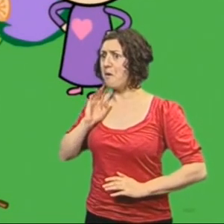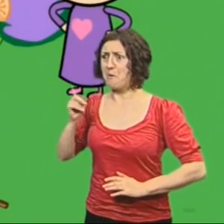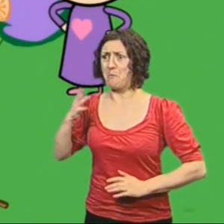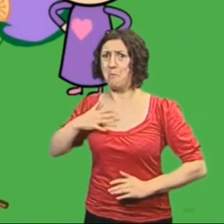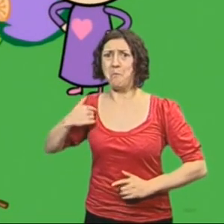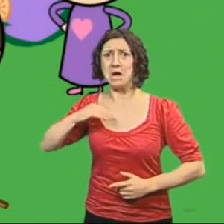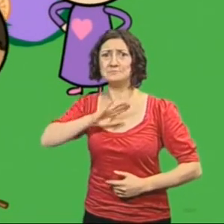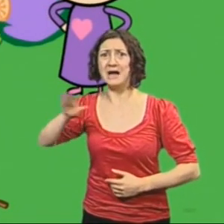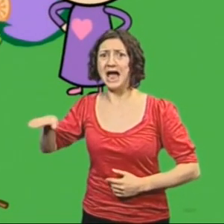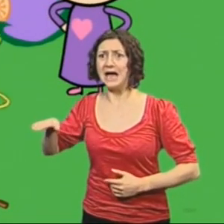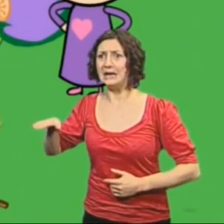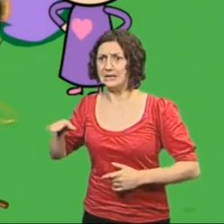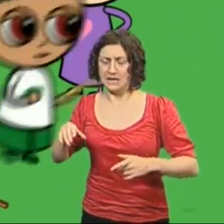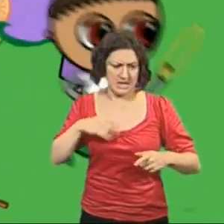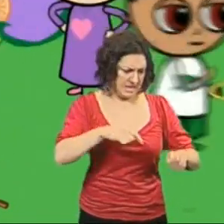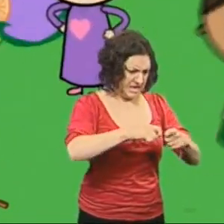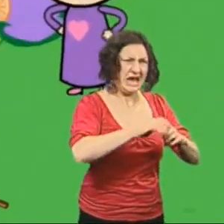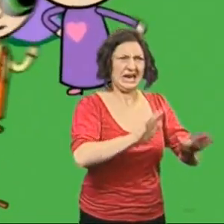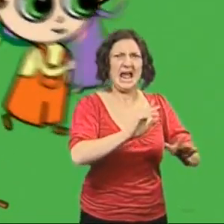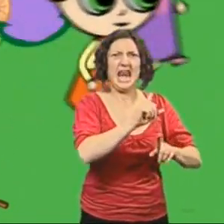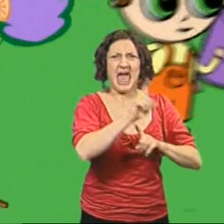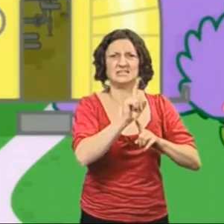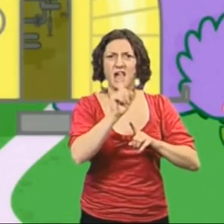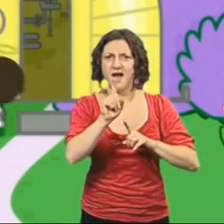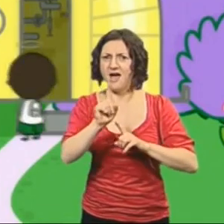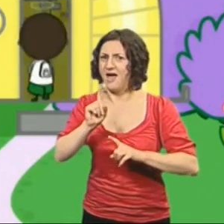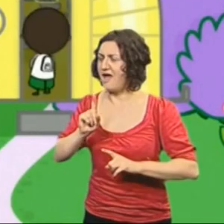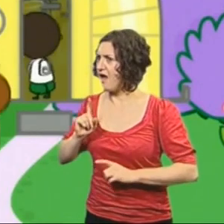us. We can mend the staff later. We?